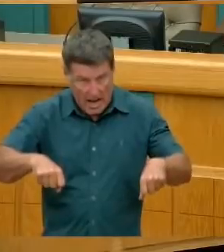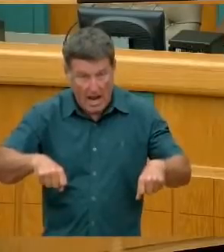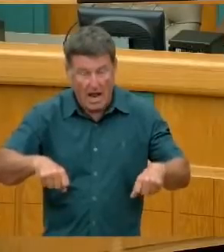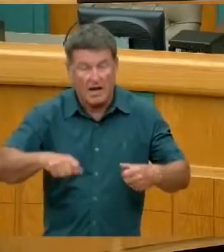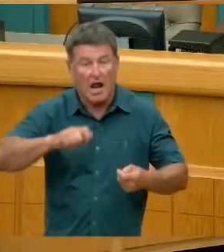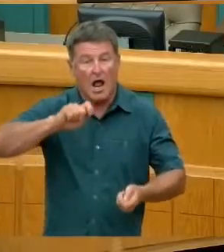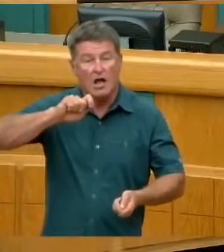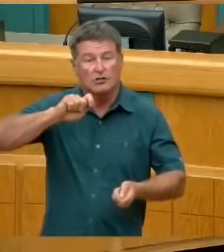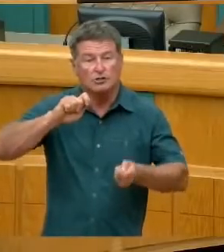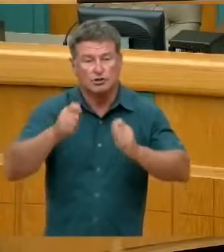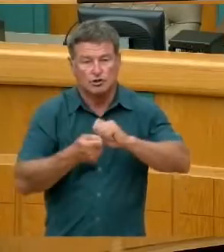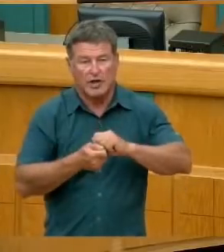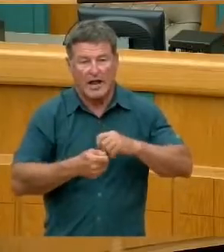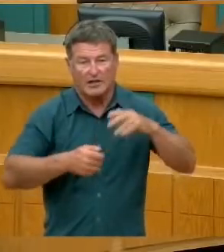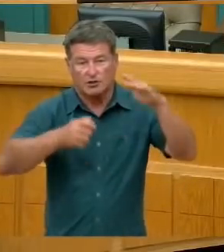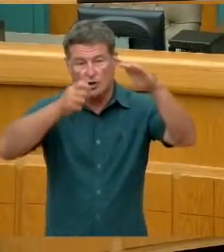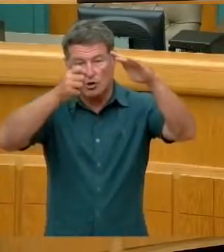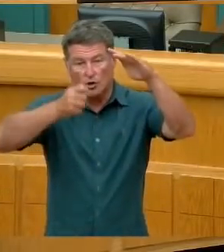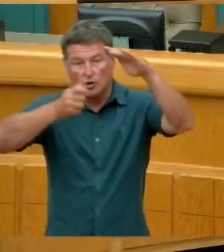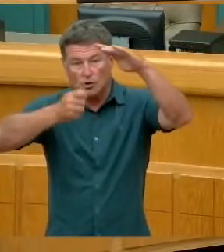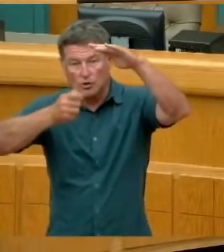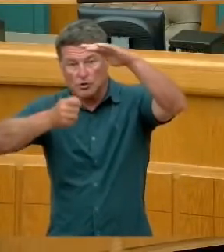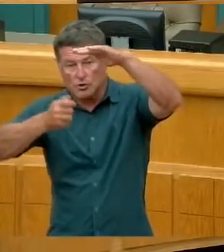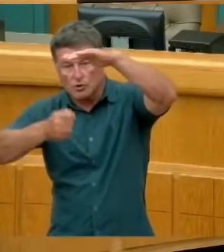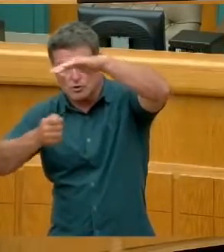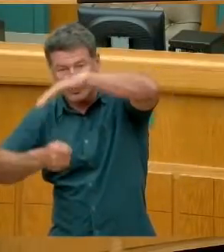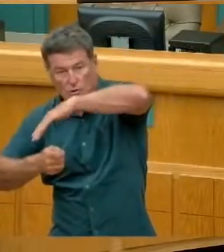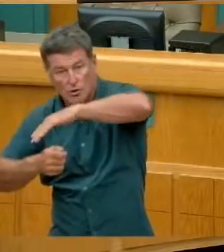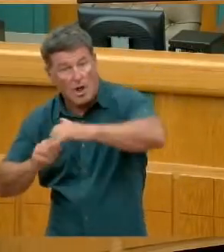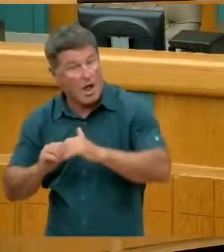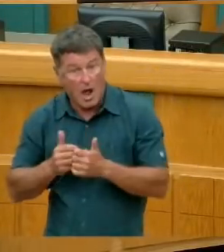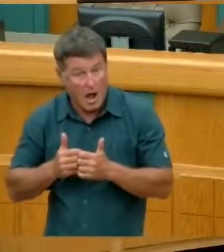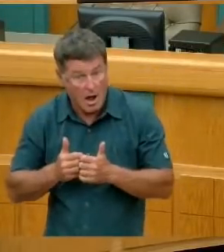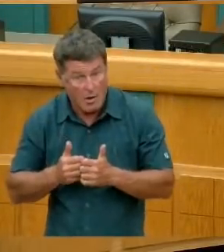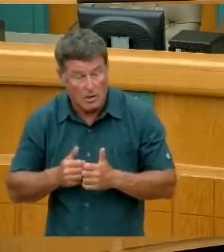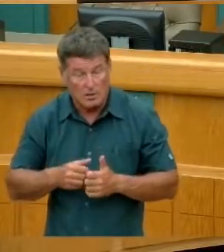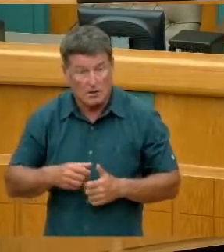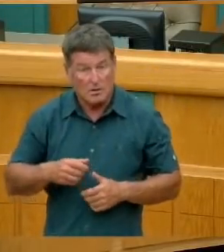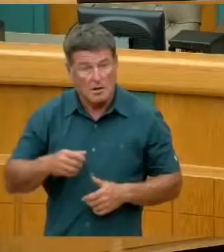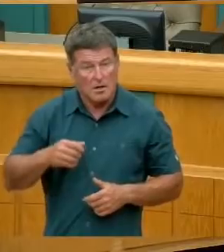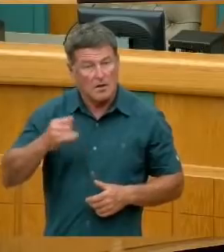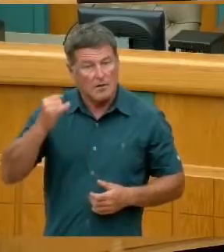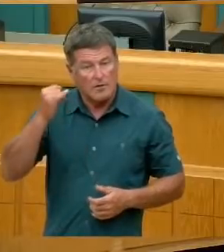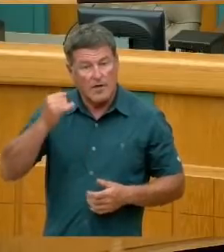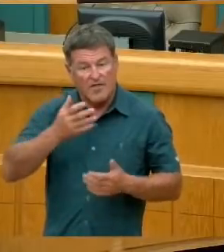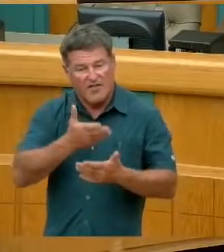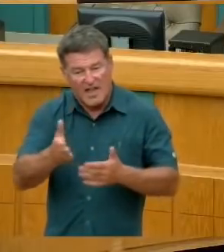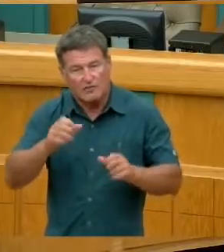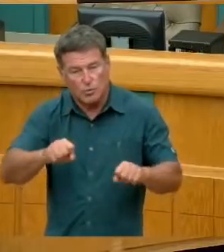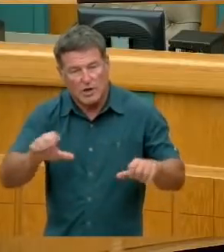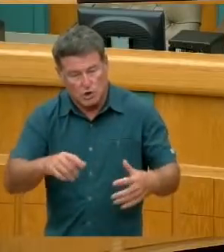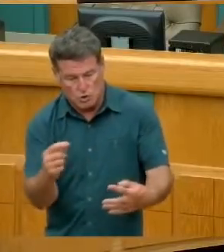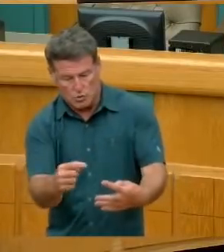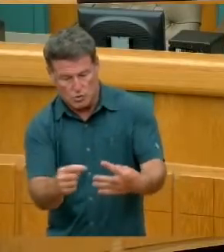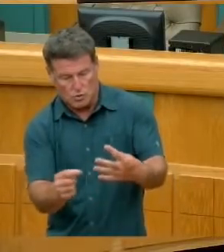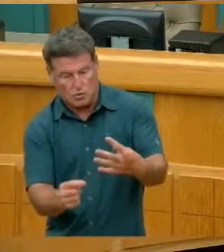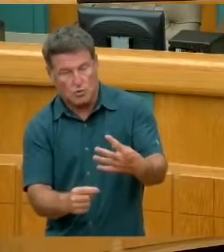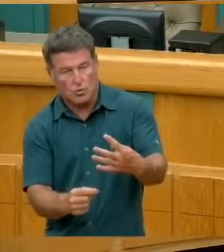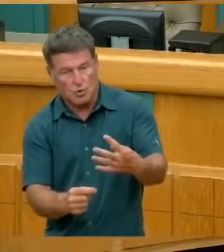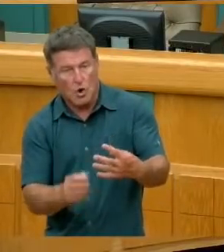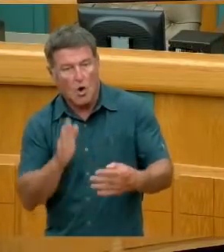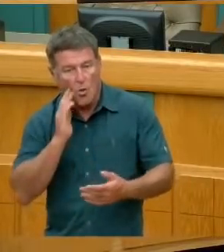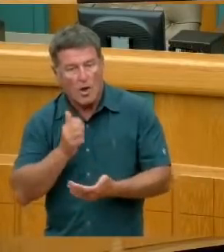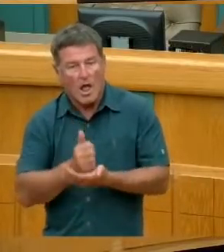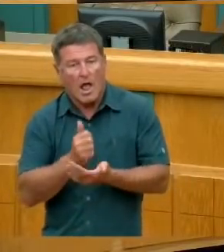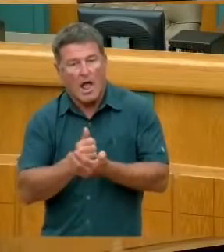turn this completely around. What keeps me hopeful is the idea that the measures that